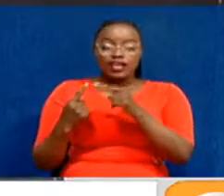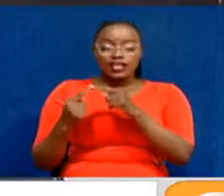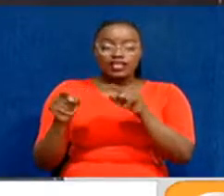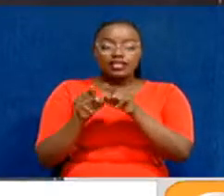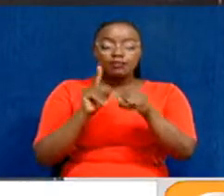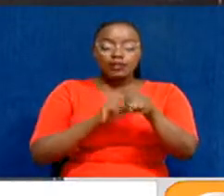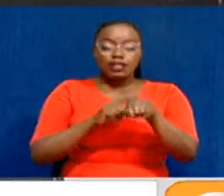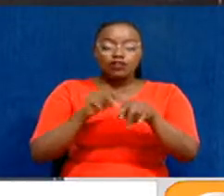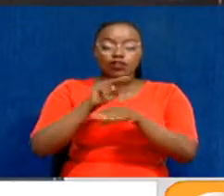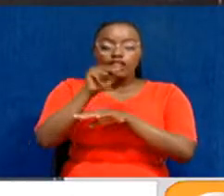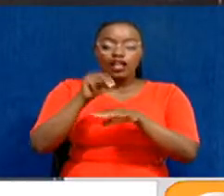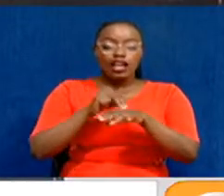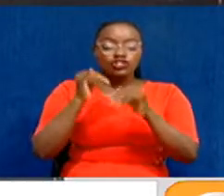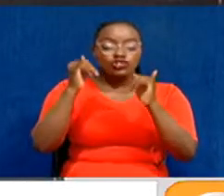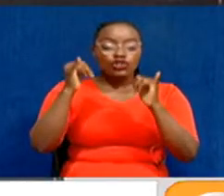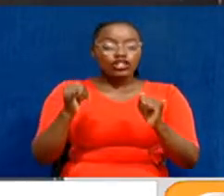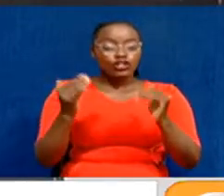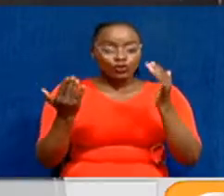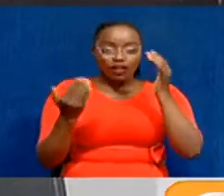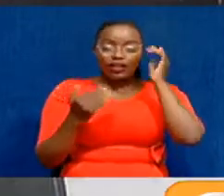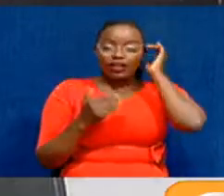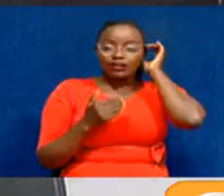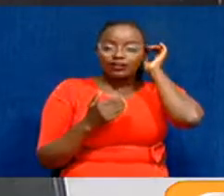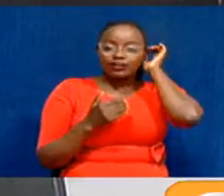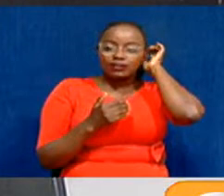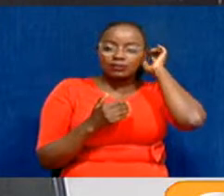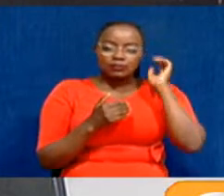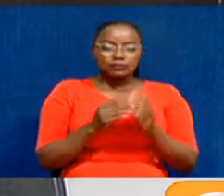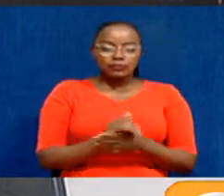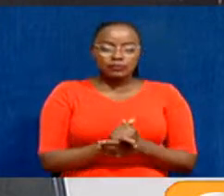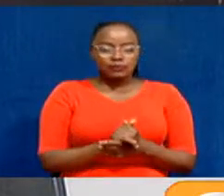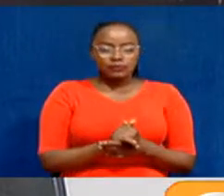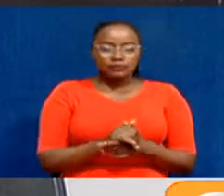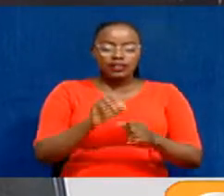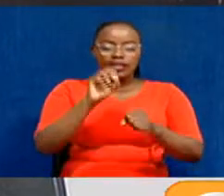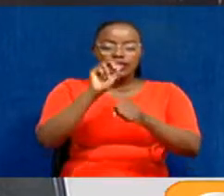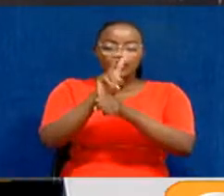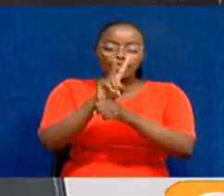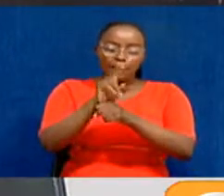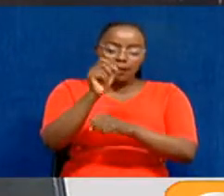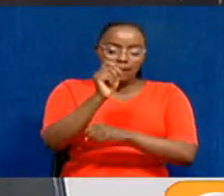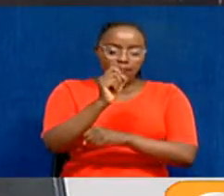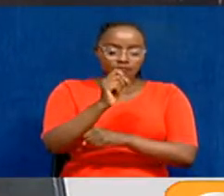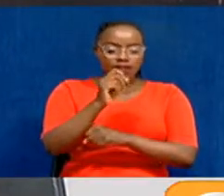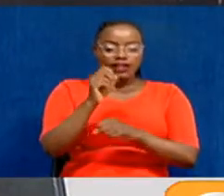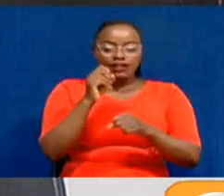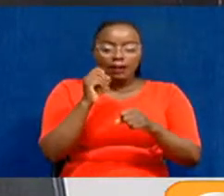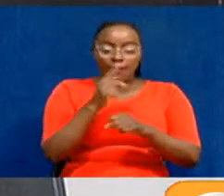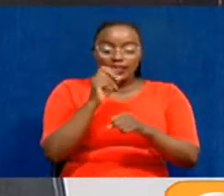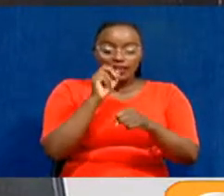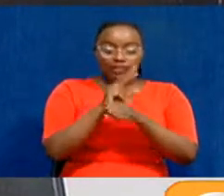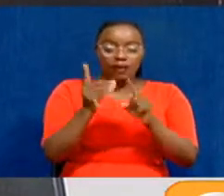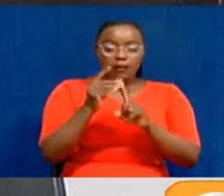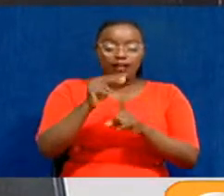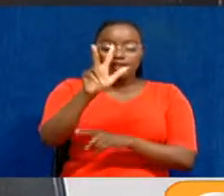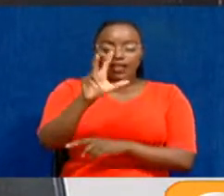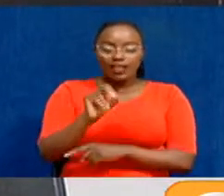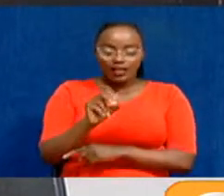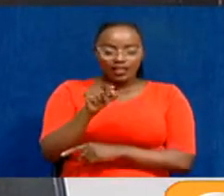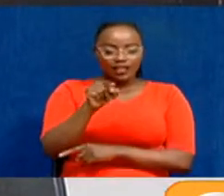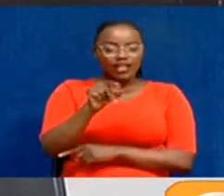of national renewal. And December 30th, 2002 was one such